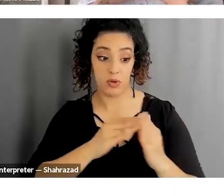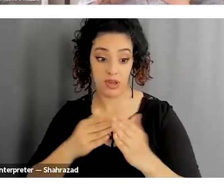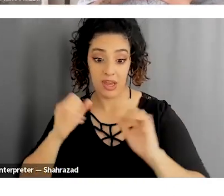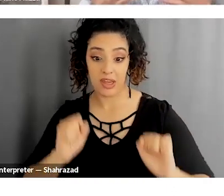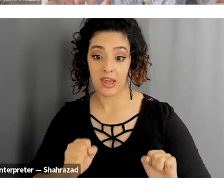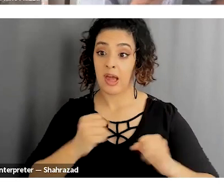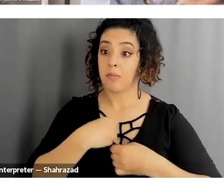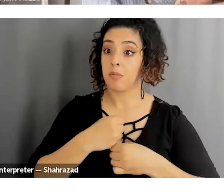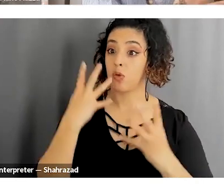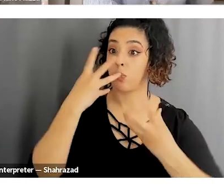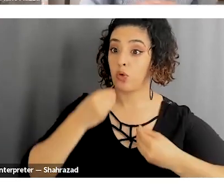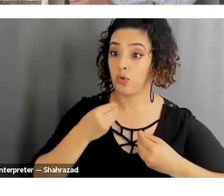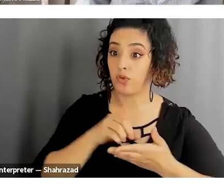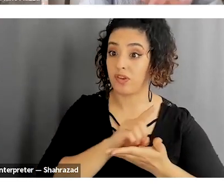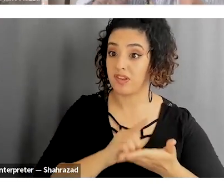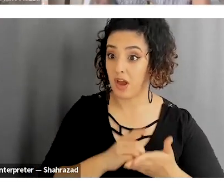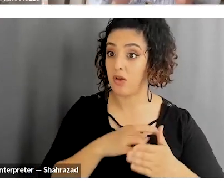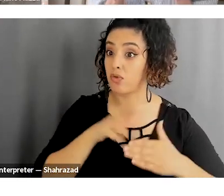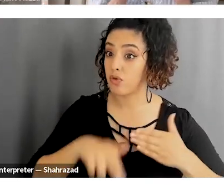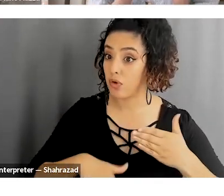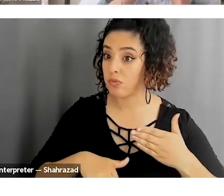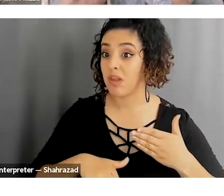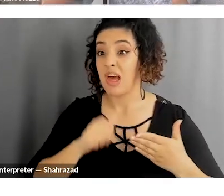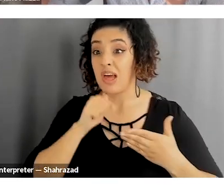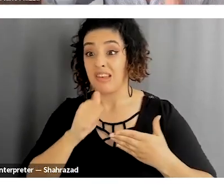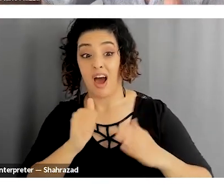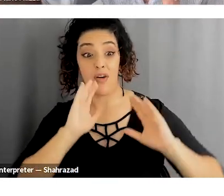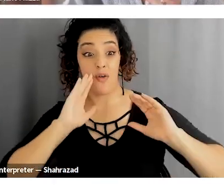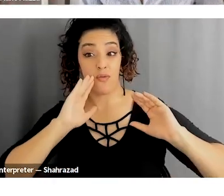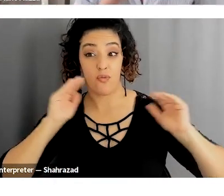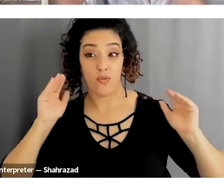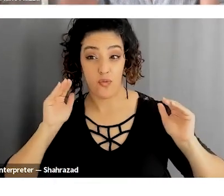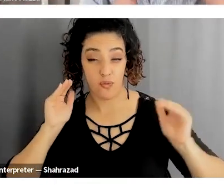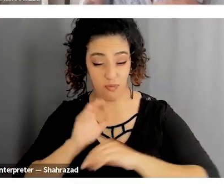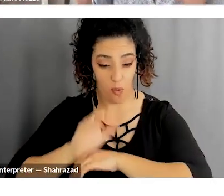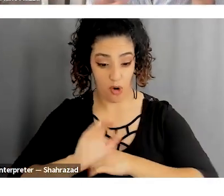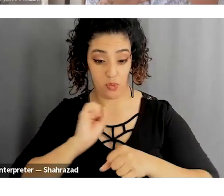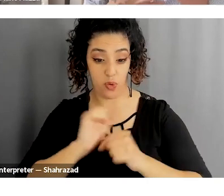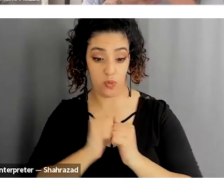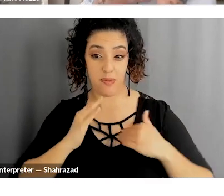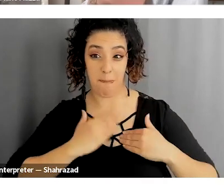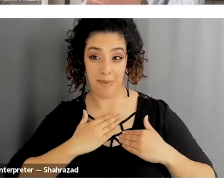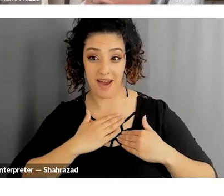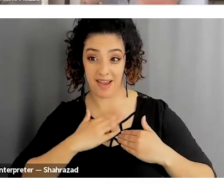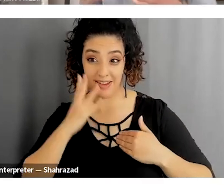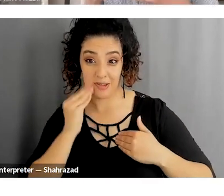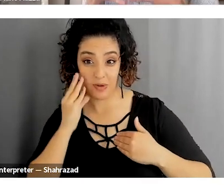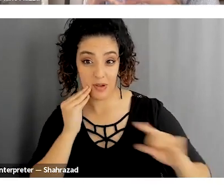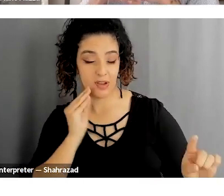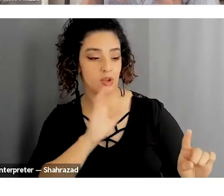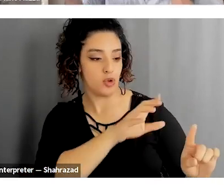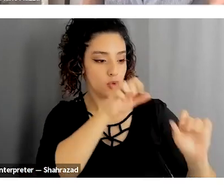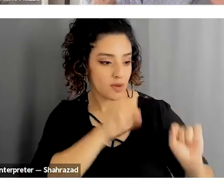have to work with the stuff that's in my community. You have the framework, but then you can scale it. So how do we like create these networks and these systems